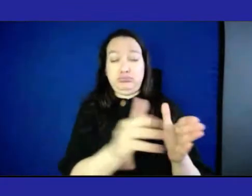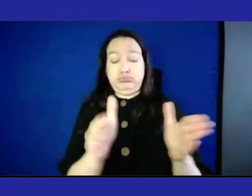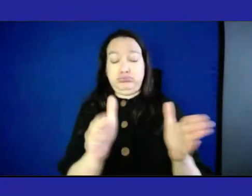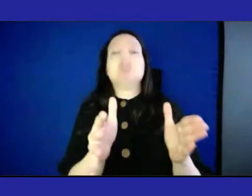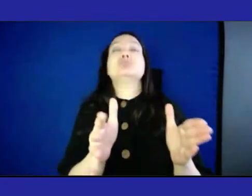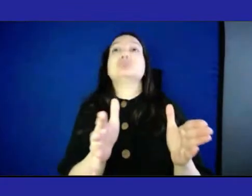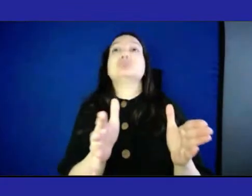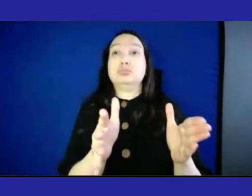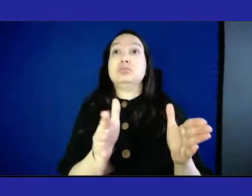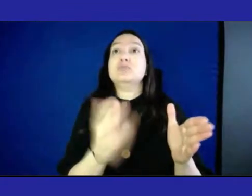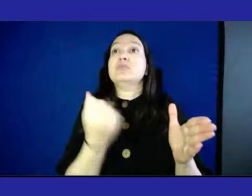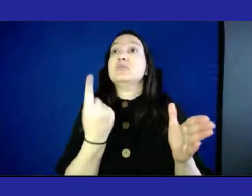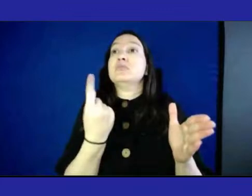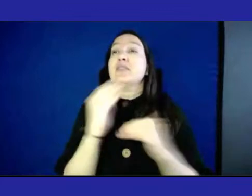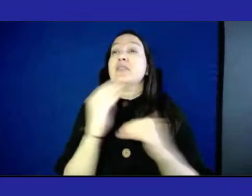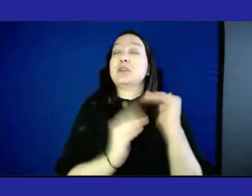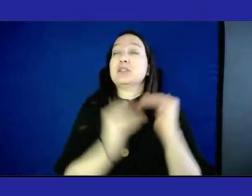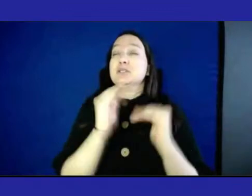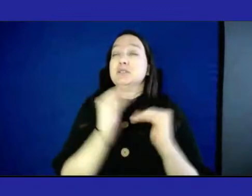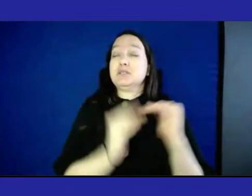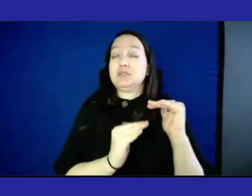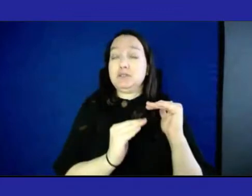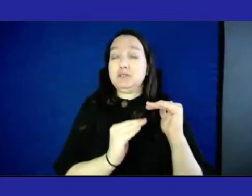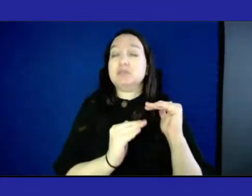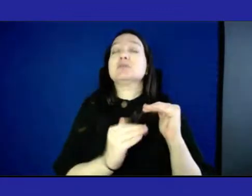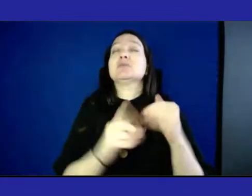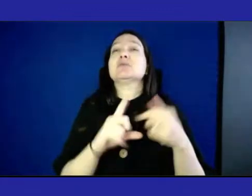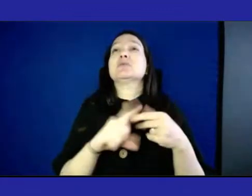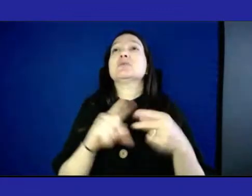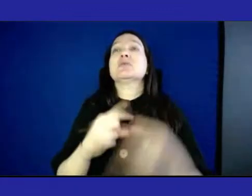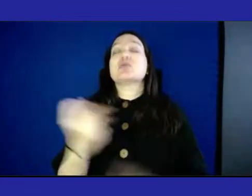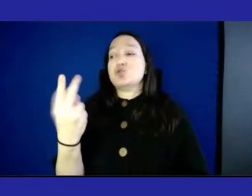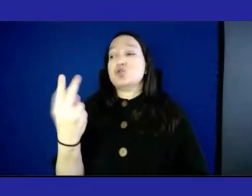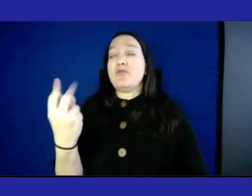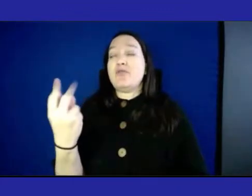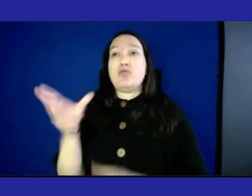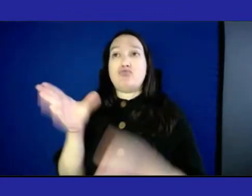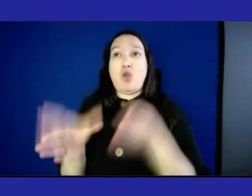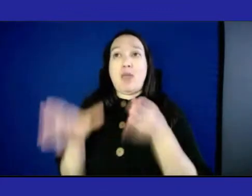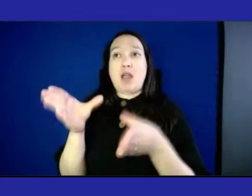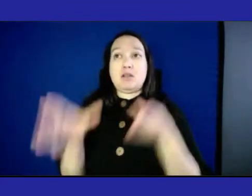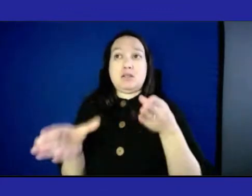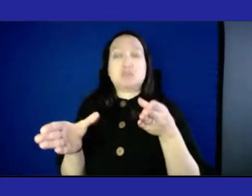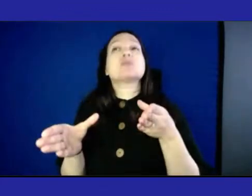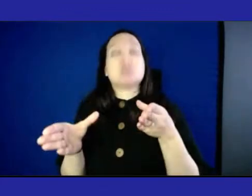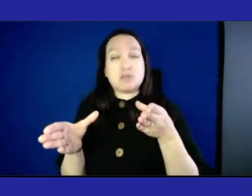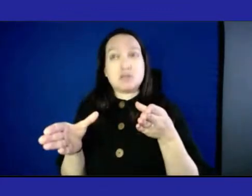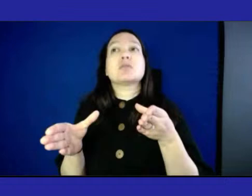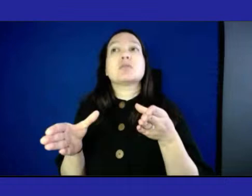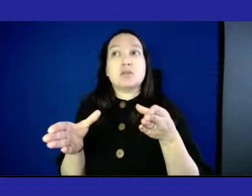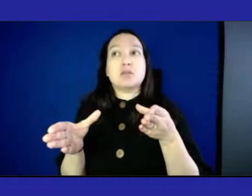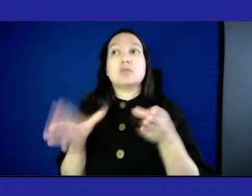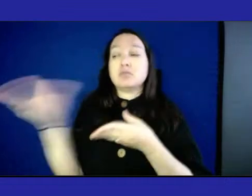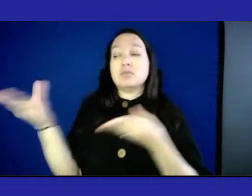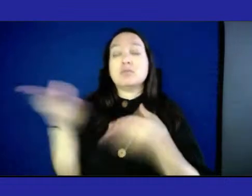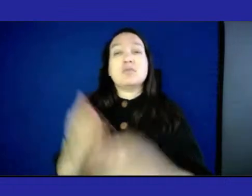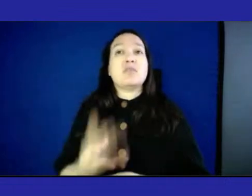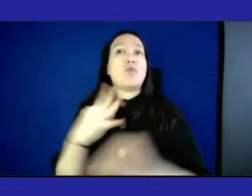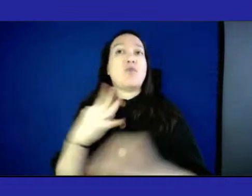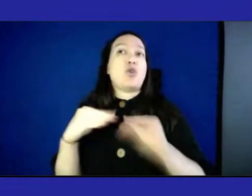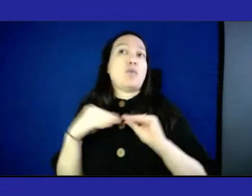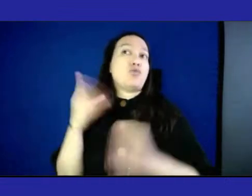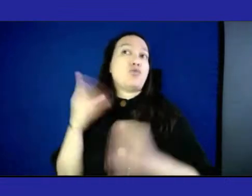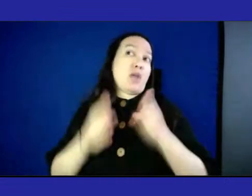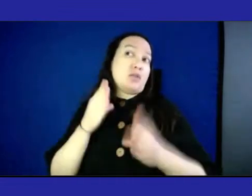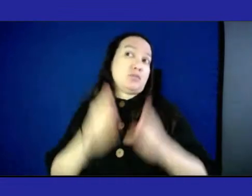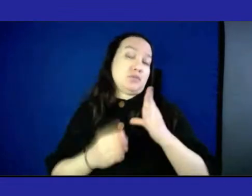have 11 facilities, 12 robots in place, and we'll be bringing 4 more